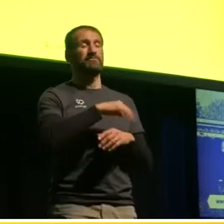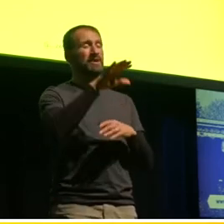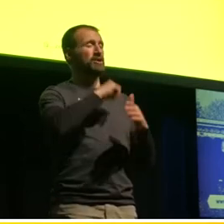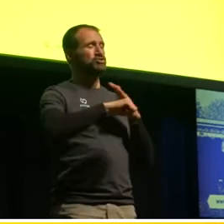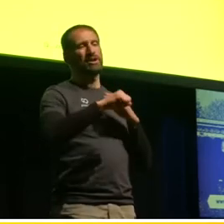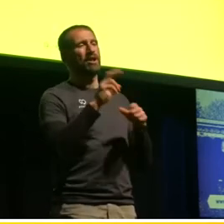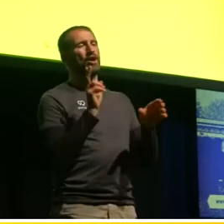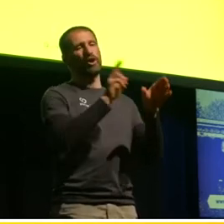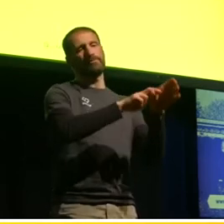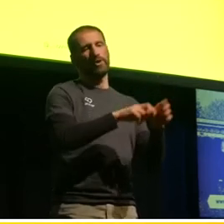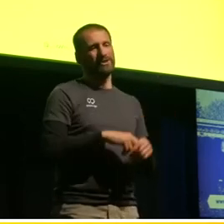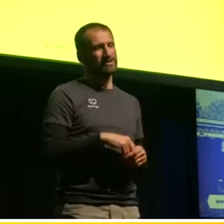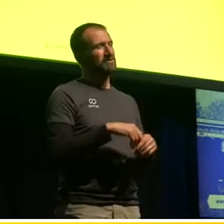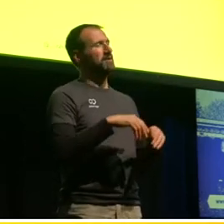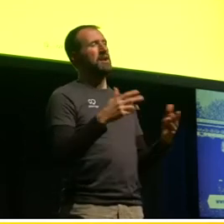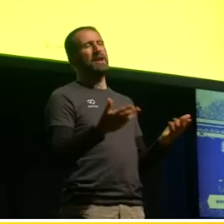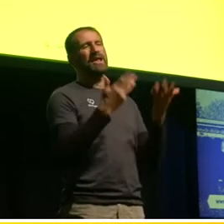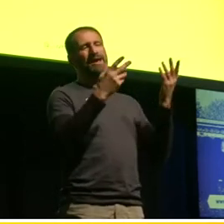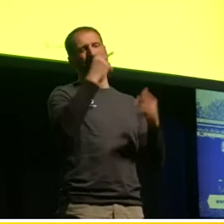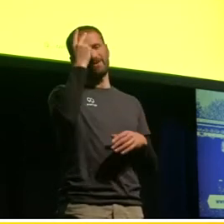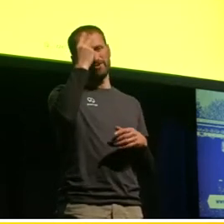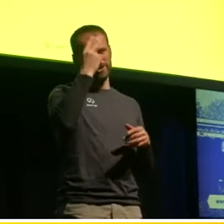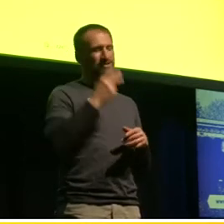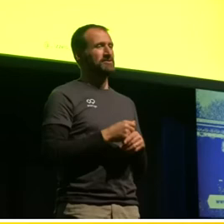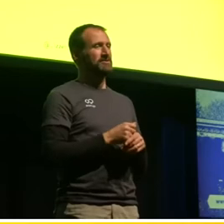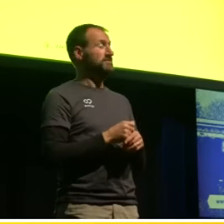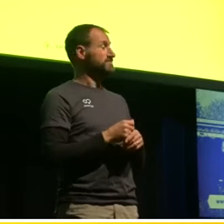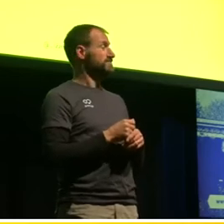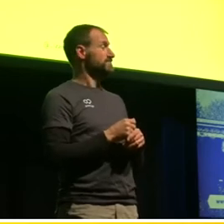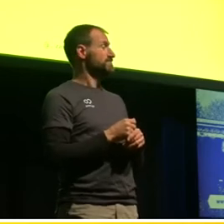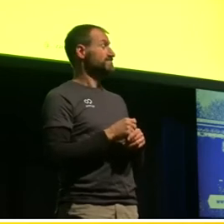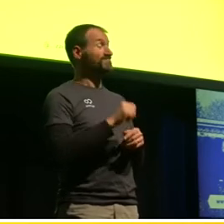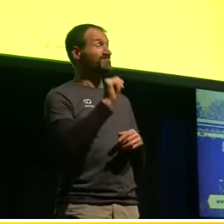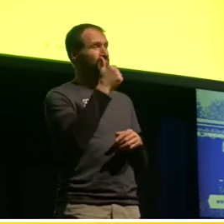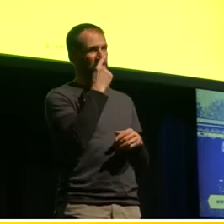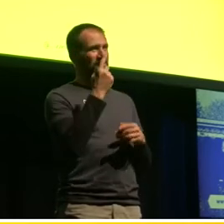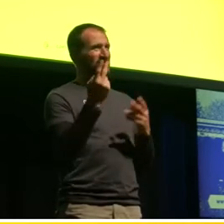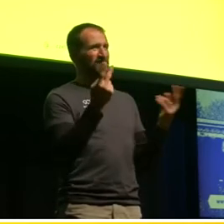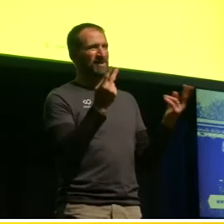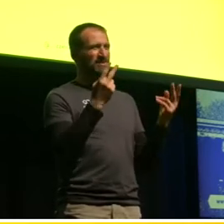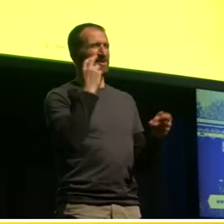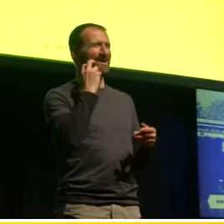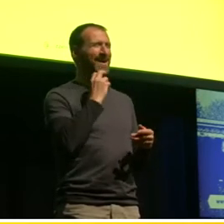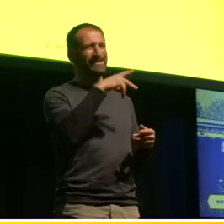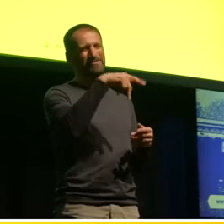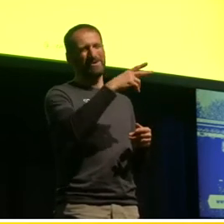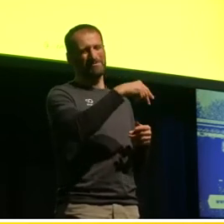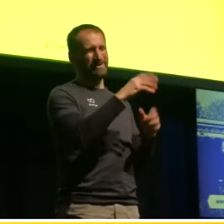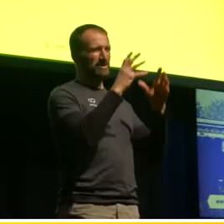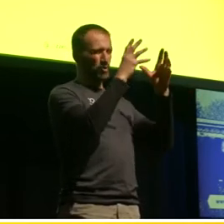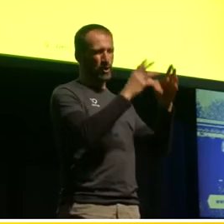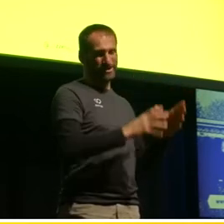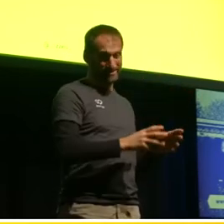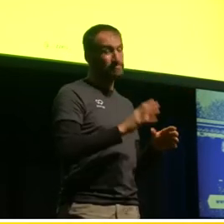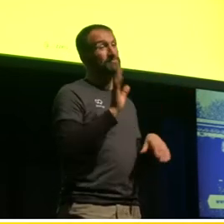much easier to understand, especially compared to those old PHP monolith. It's